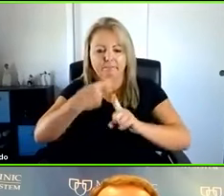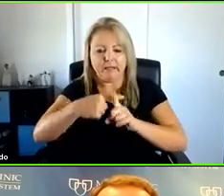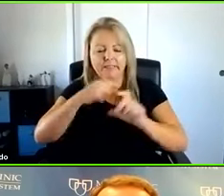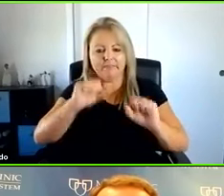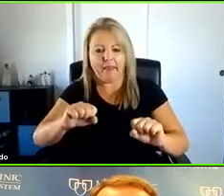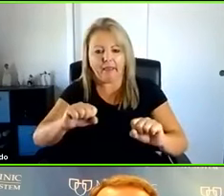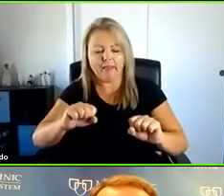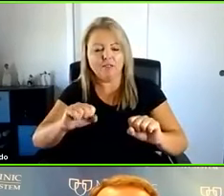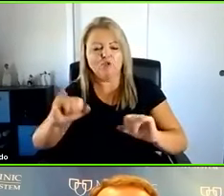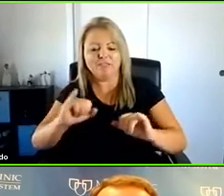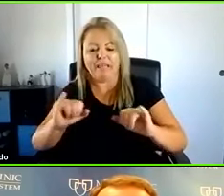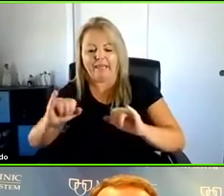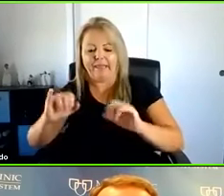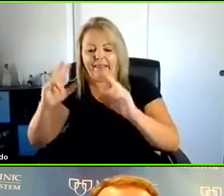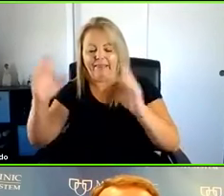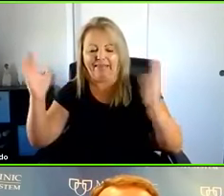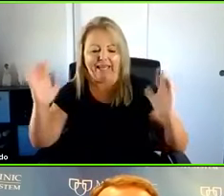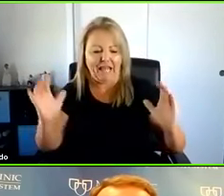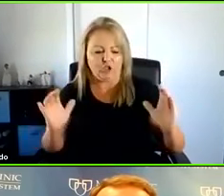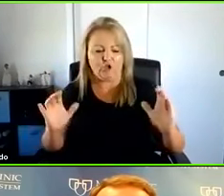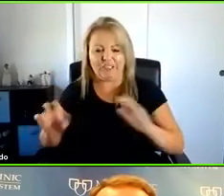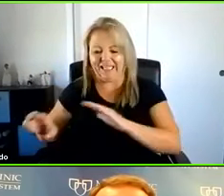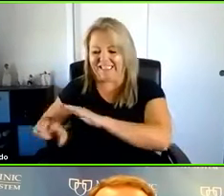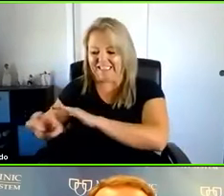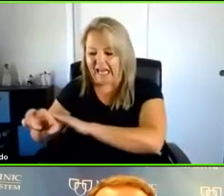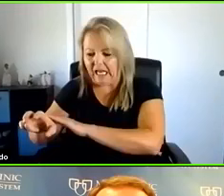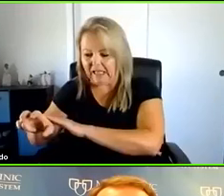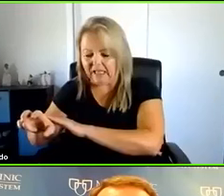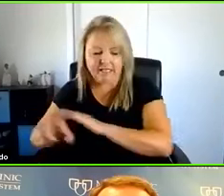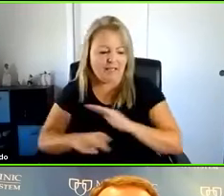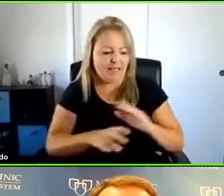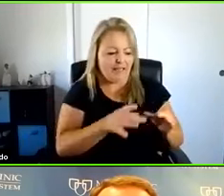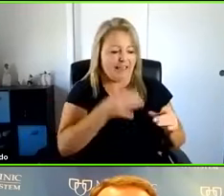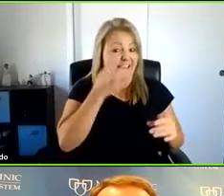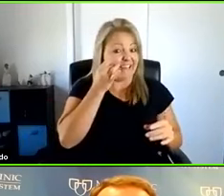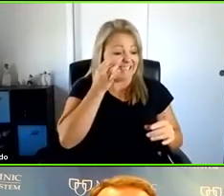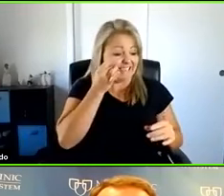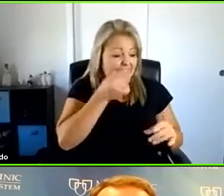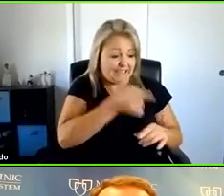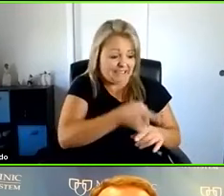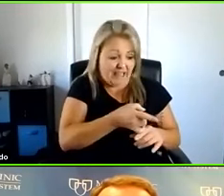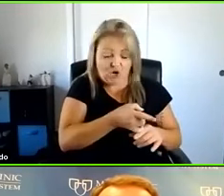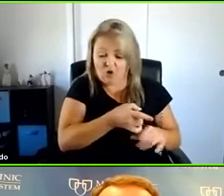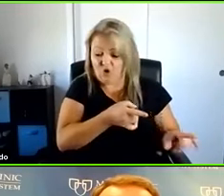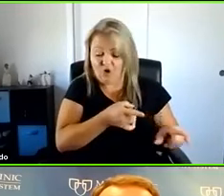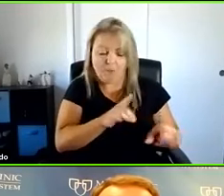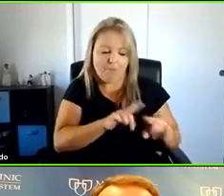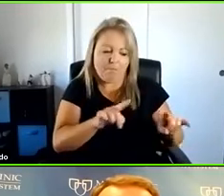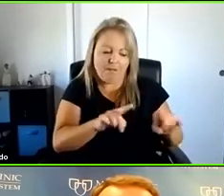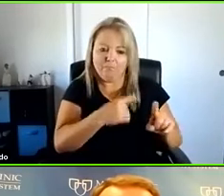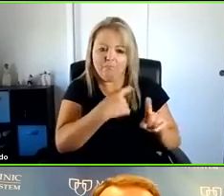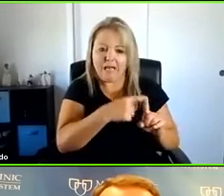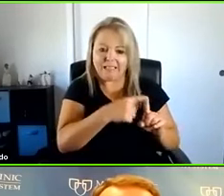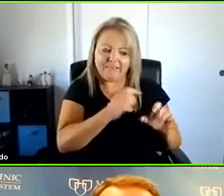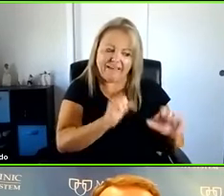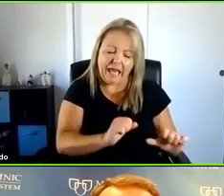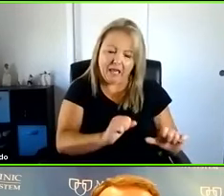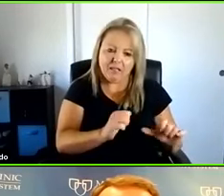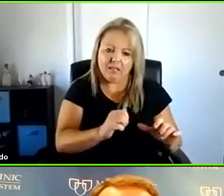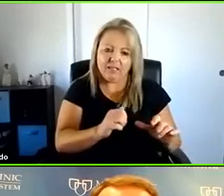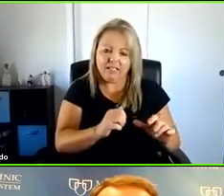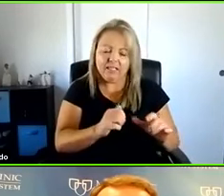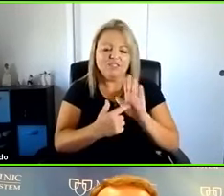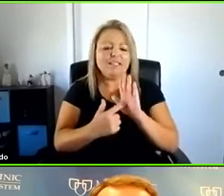Just like the analogy of a snake in a snakeskin, that snakeskin may be left there that turns the test positive. So it's more of a persistence of the